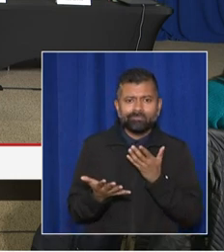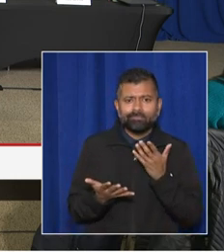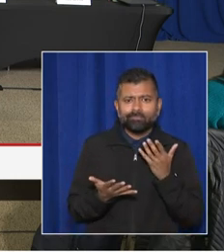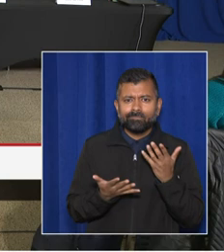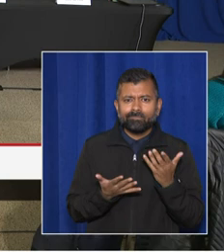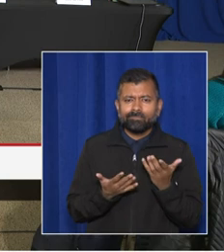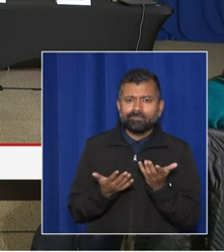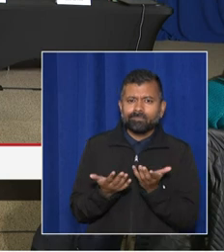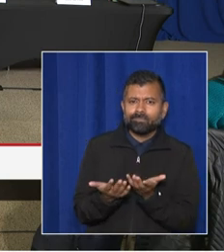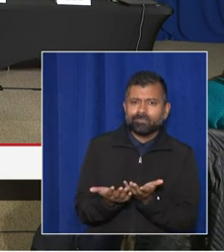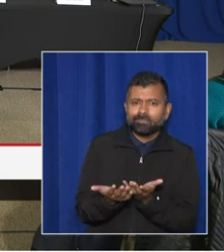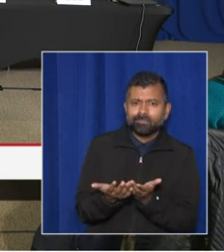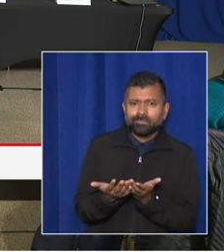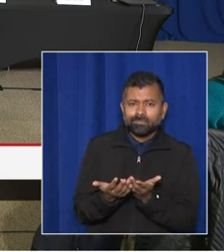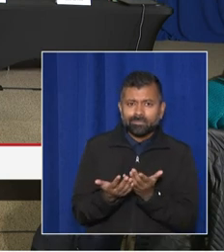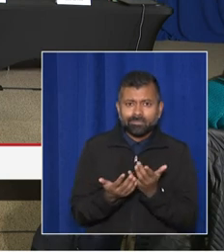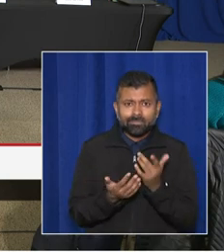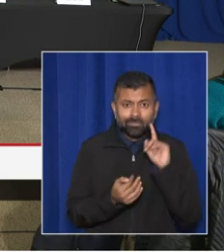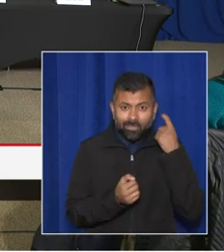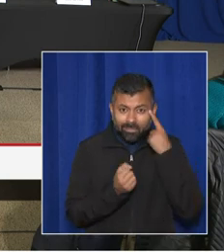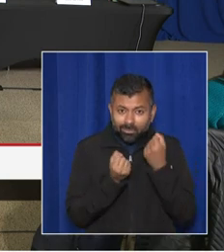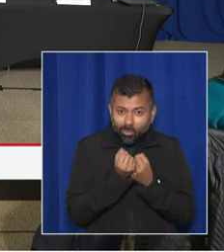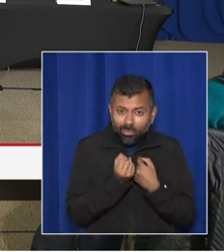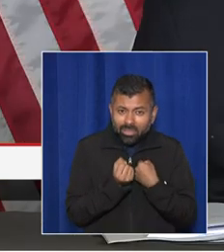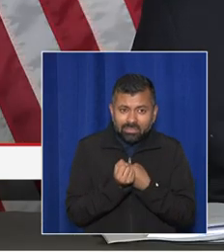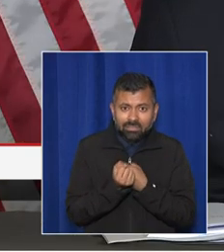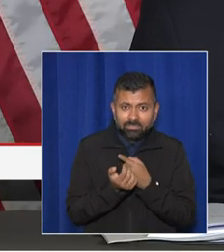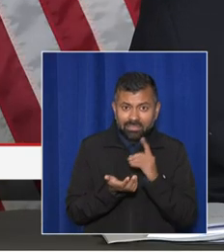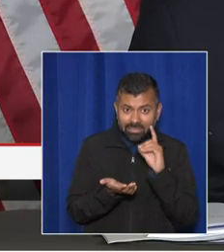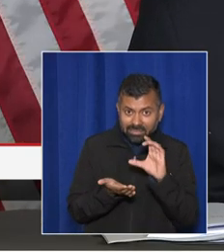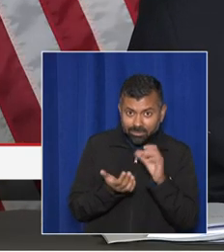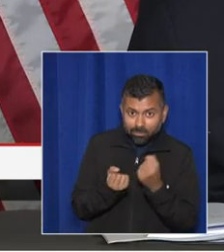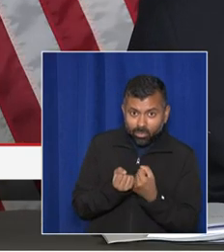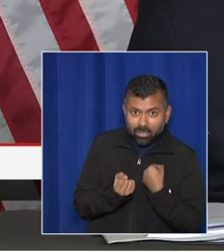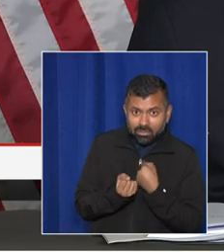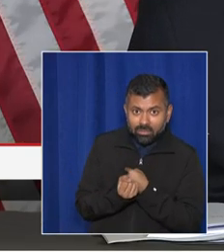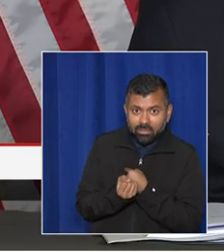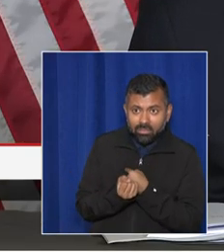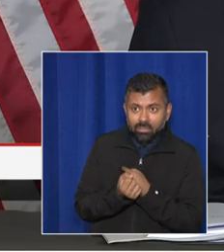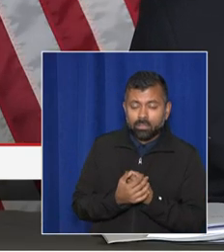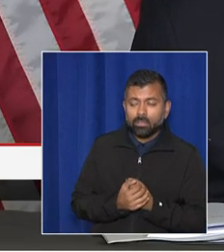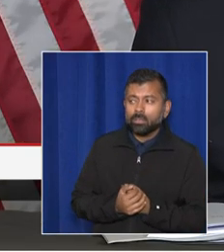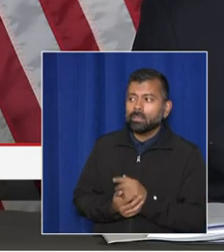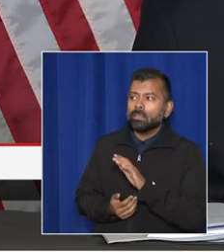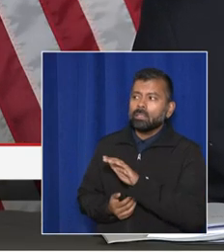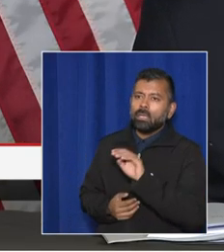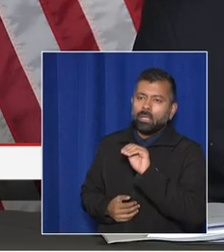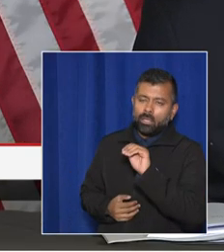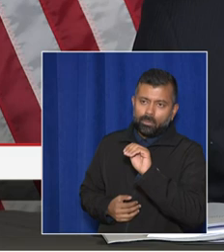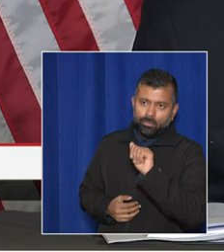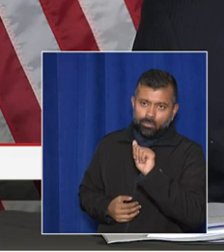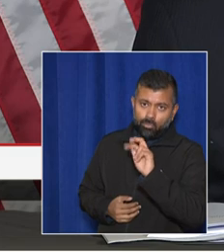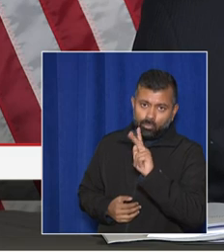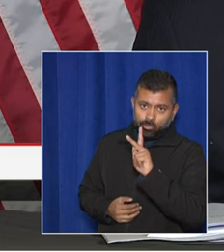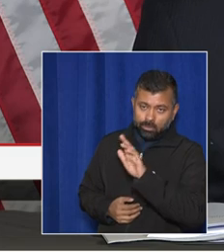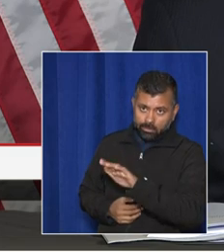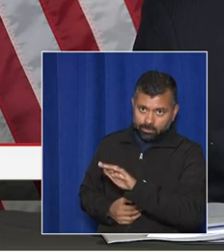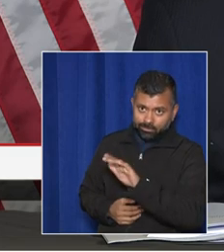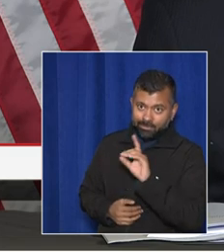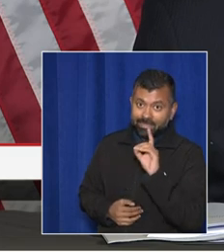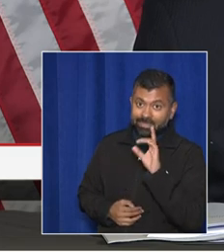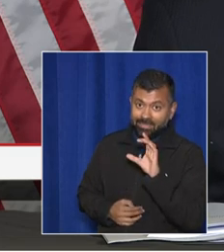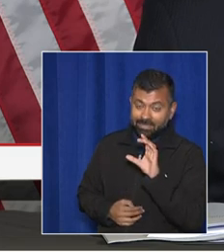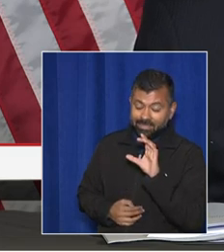interests at heart. Mark, I think residents trust my judgment, and they know that I have led the